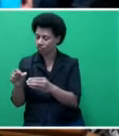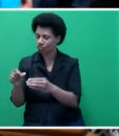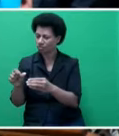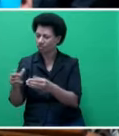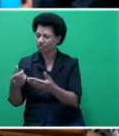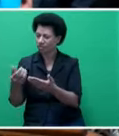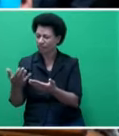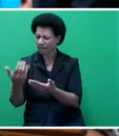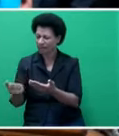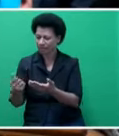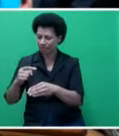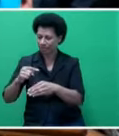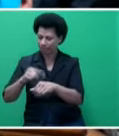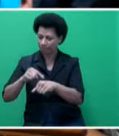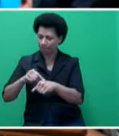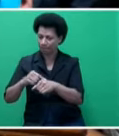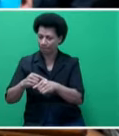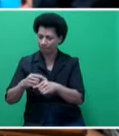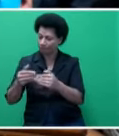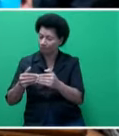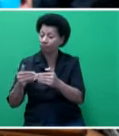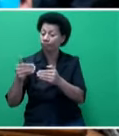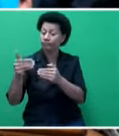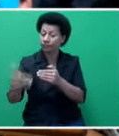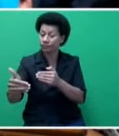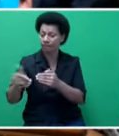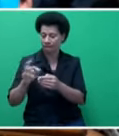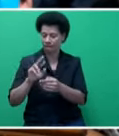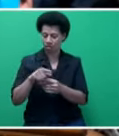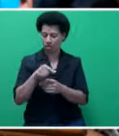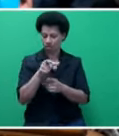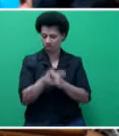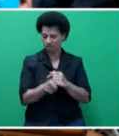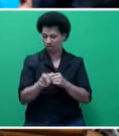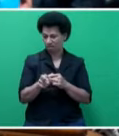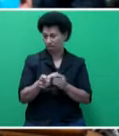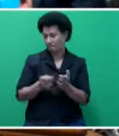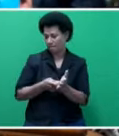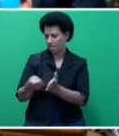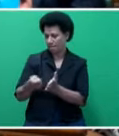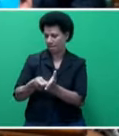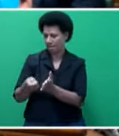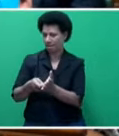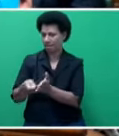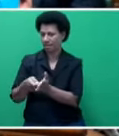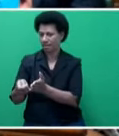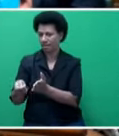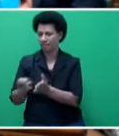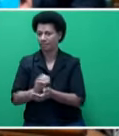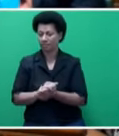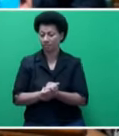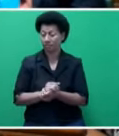timeline, and I think they can, so that the members don't have to go